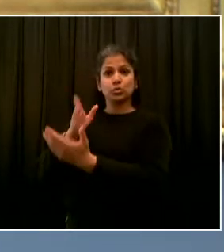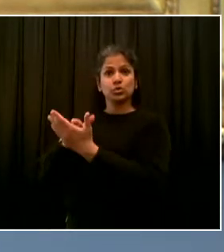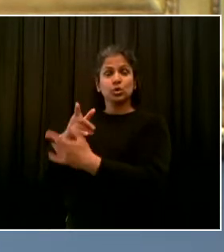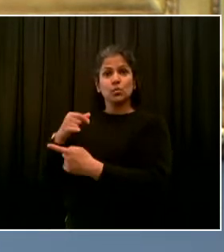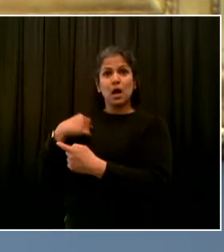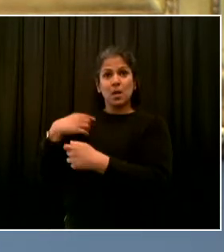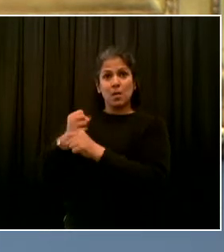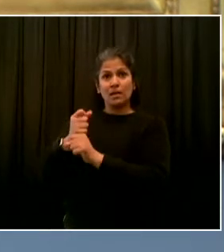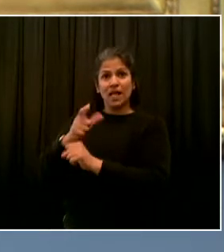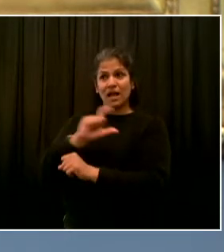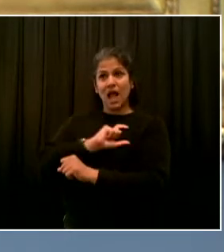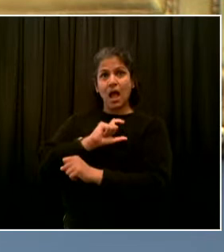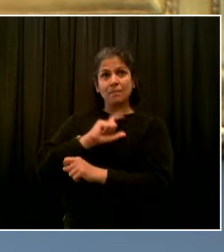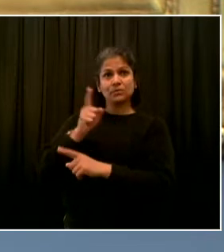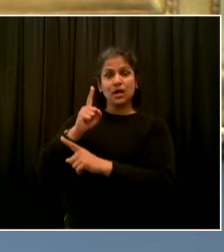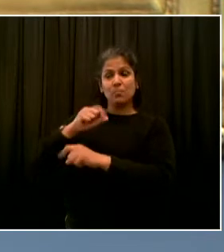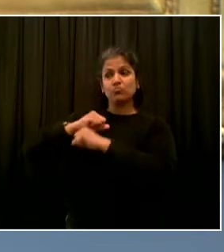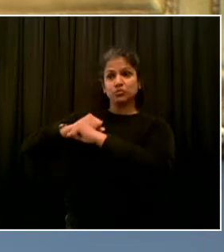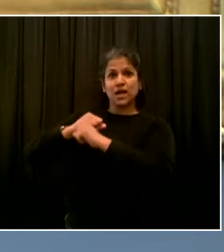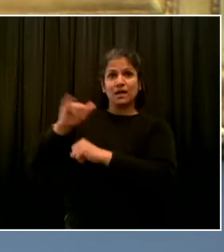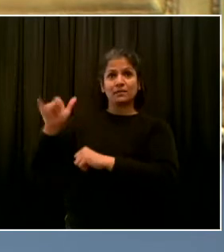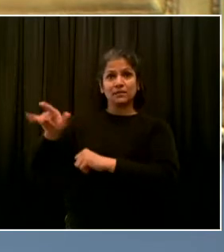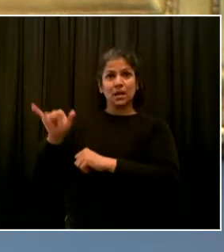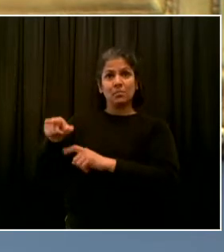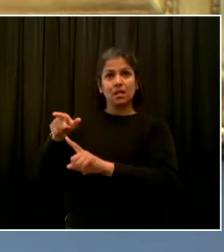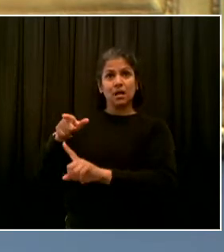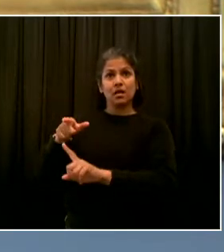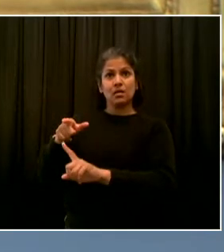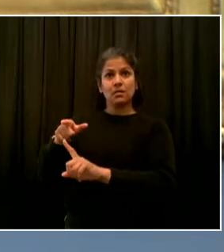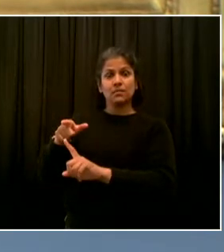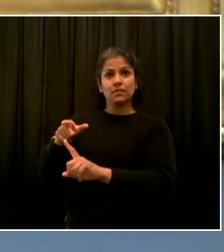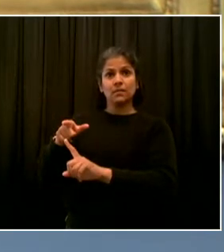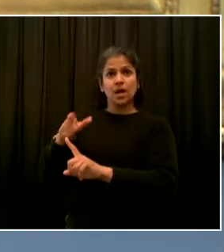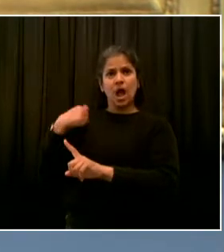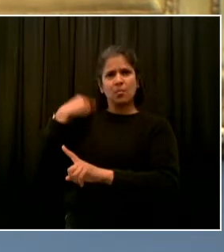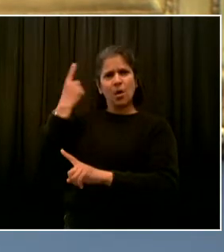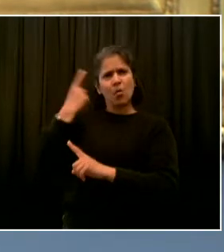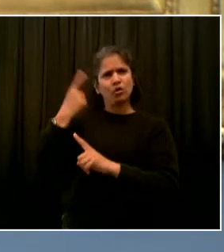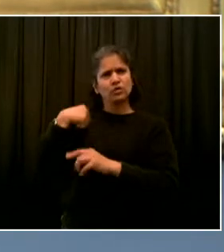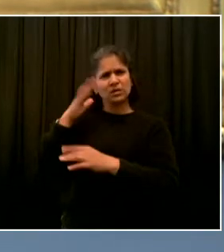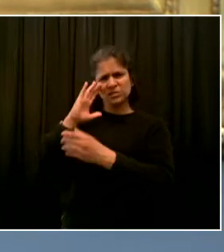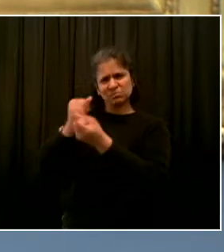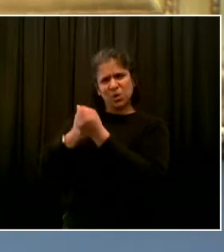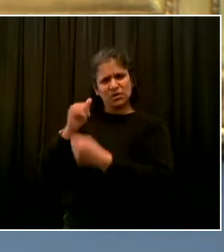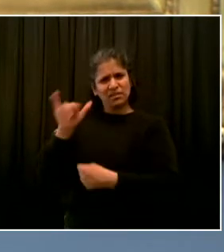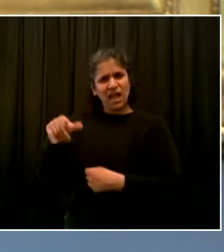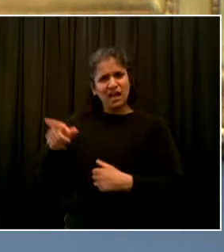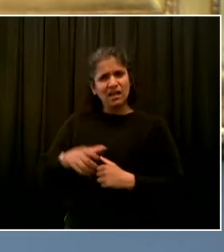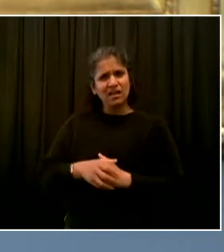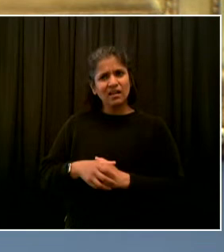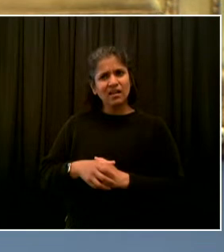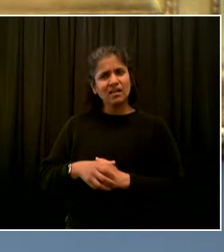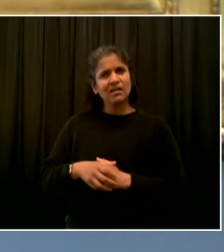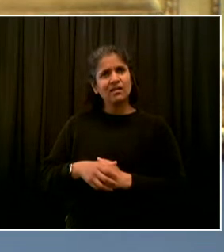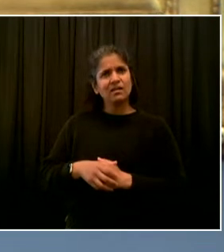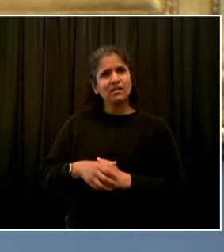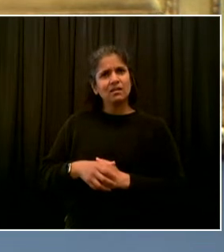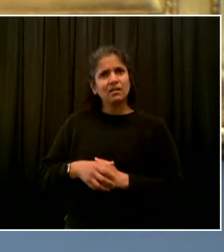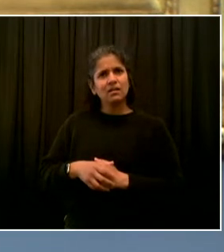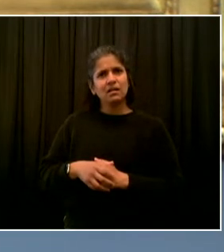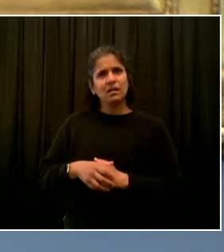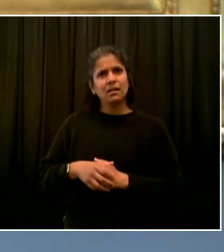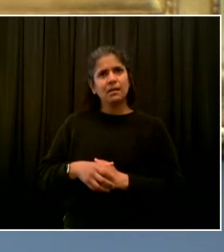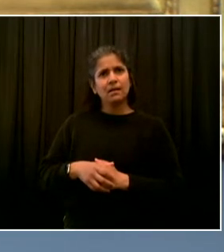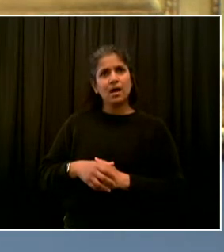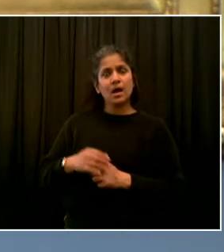professionals, performers are able to get. I was wondering if you would support that for police officers who were fired because they didn't get vaccinated to be